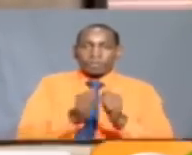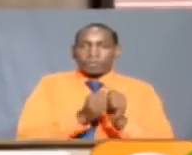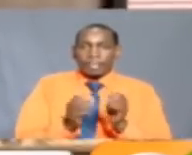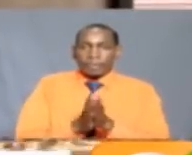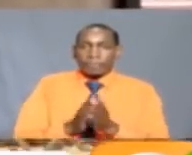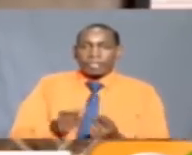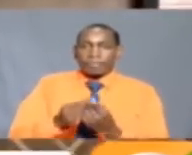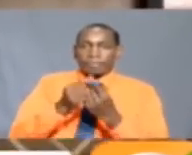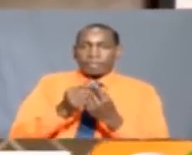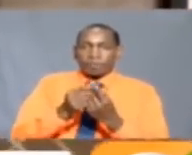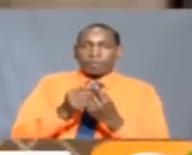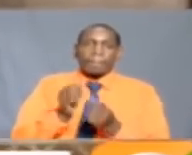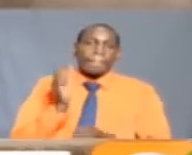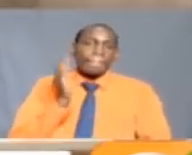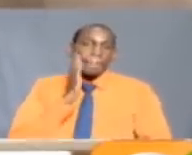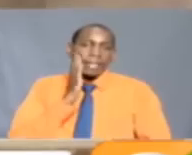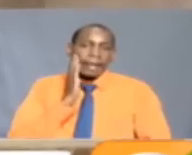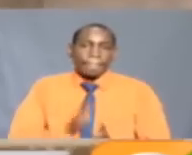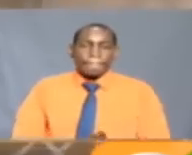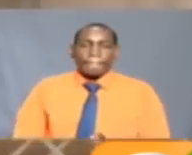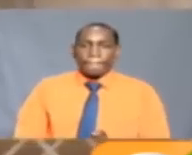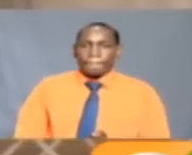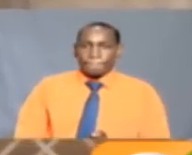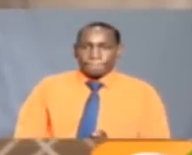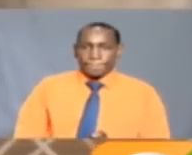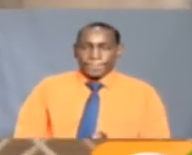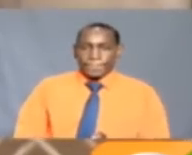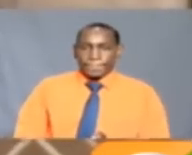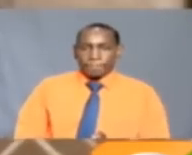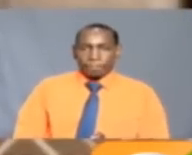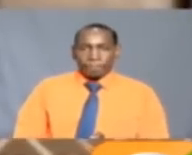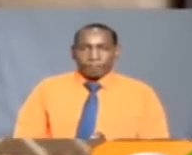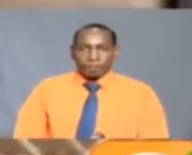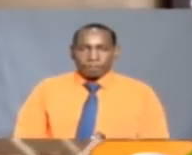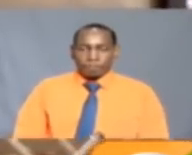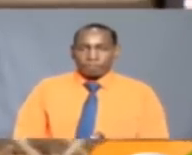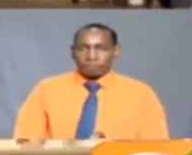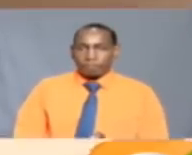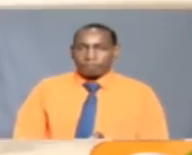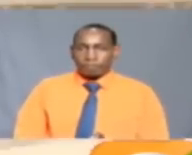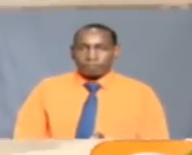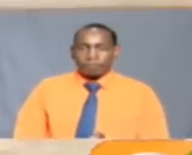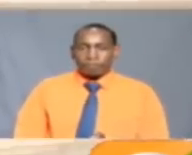caregivers, their mothers. Saida Swale, Citizen TV, from Muhanga, Rwanda.